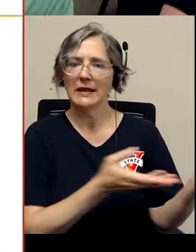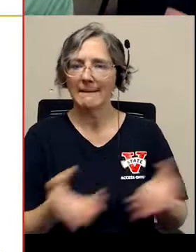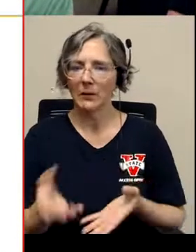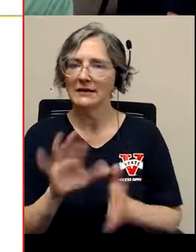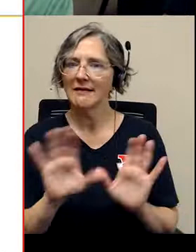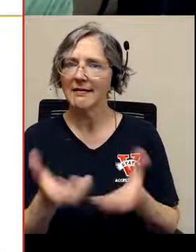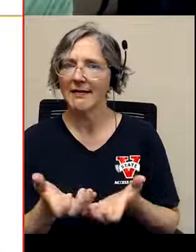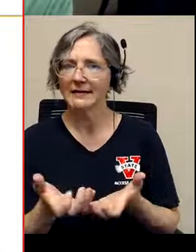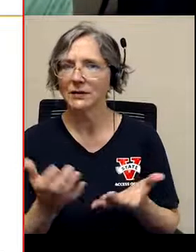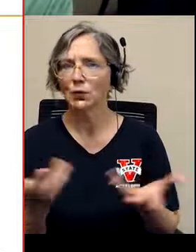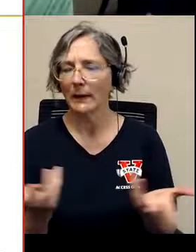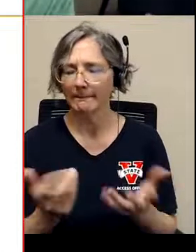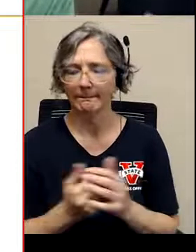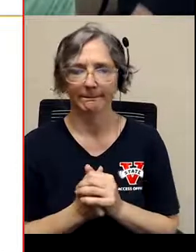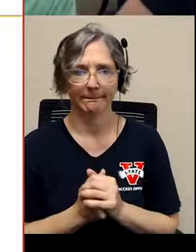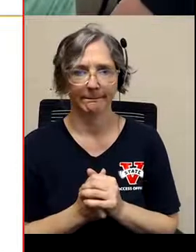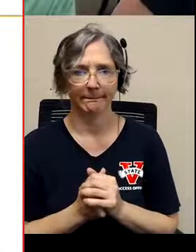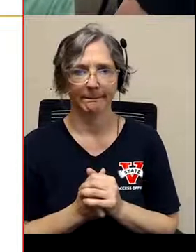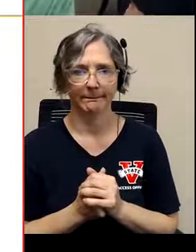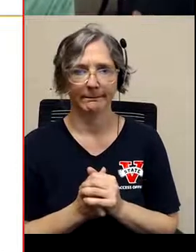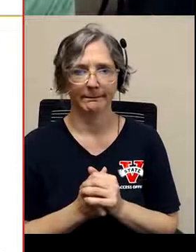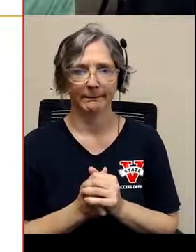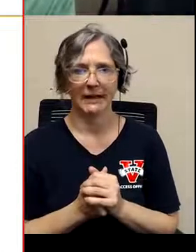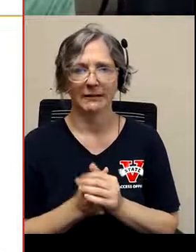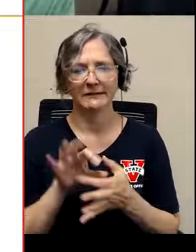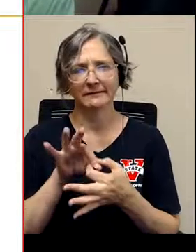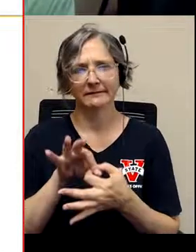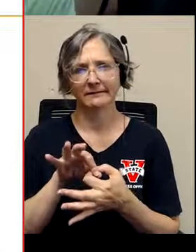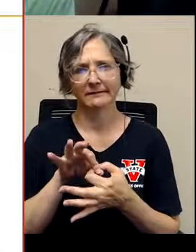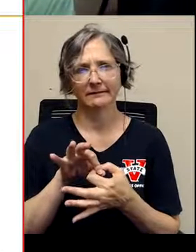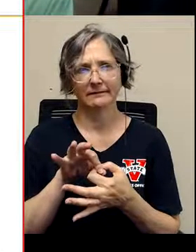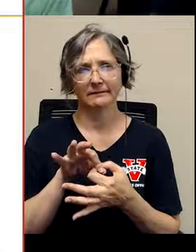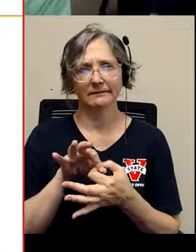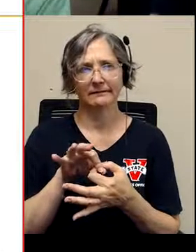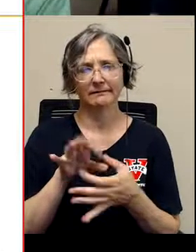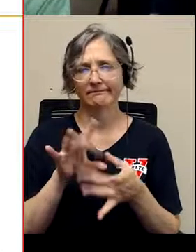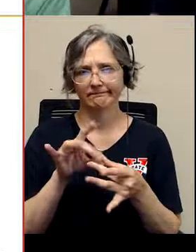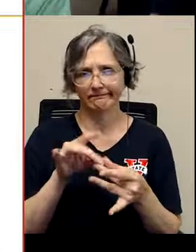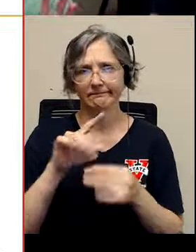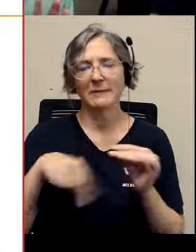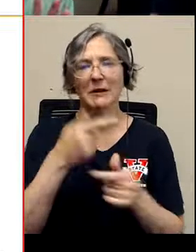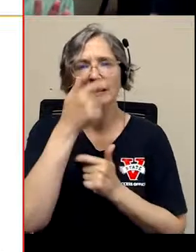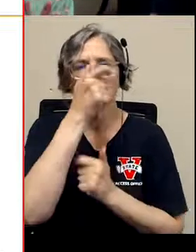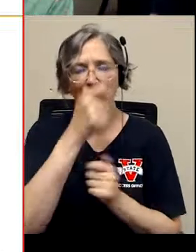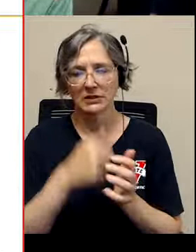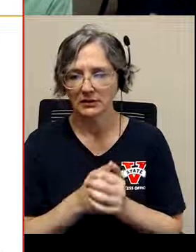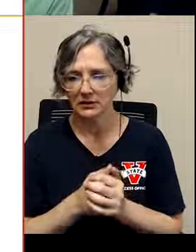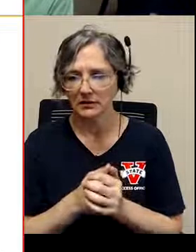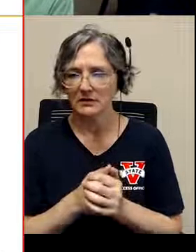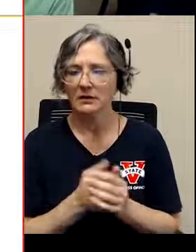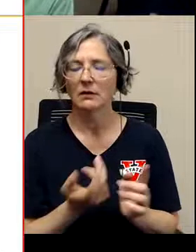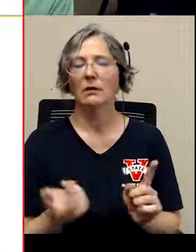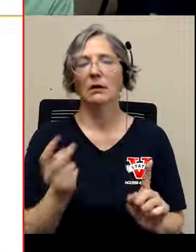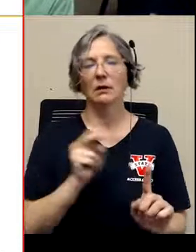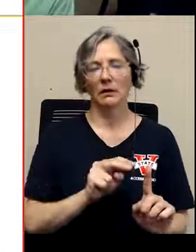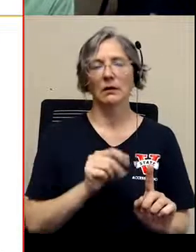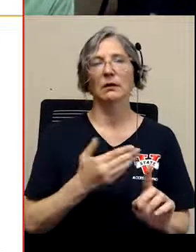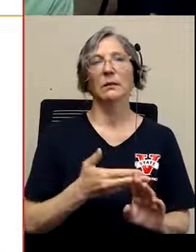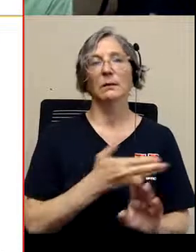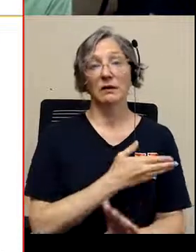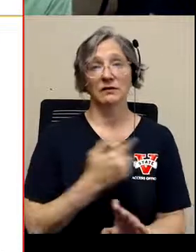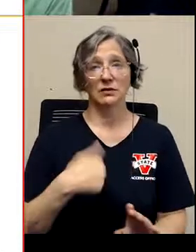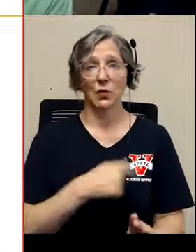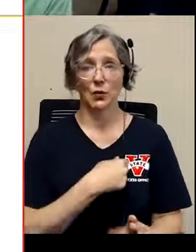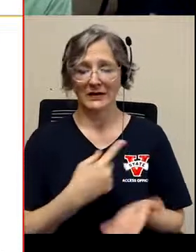So we, you know, just a little bit more about interest. Again, bringing the lens back. Previously, when we looked